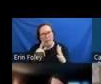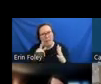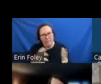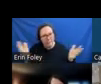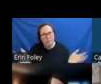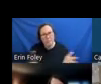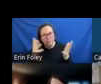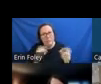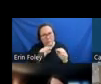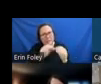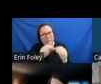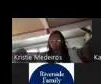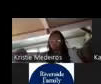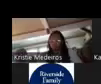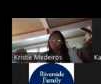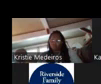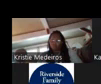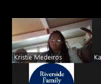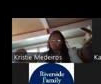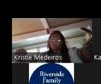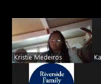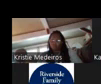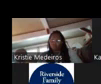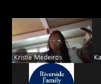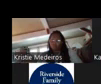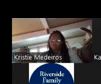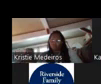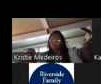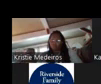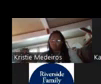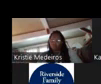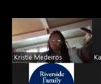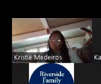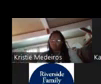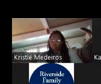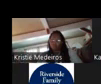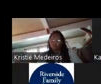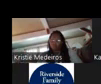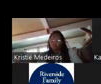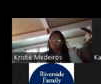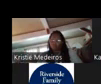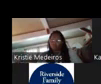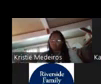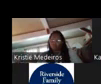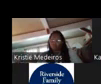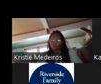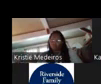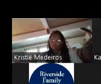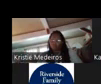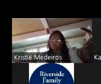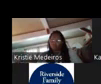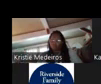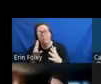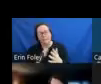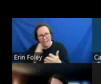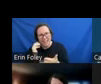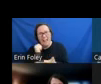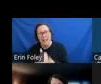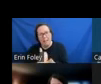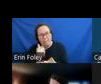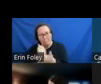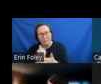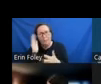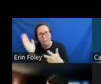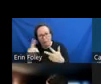3, and the ones they will need to have done for them, bucket 4. Now, once they